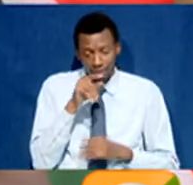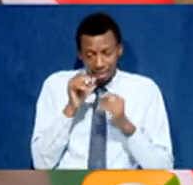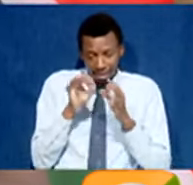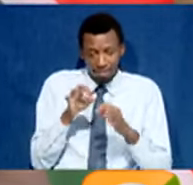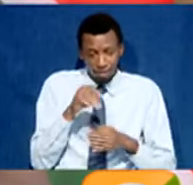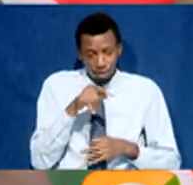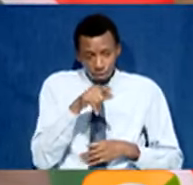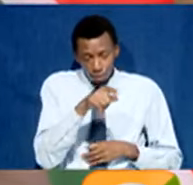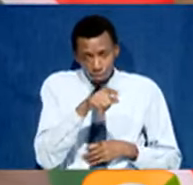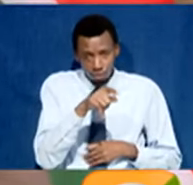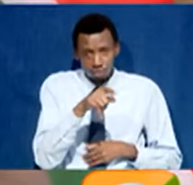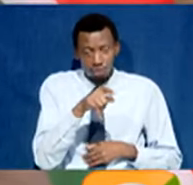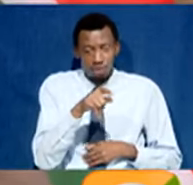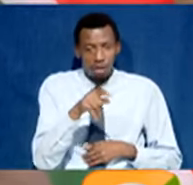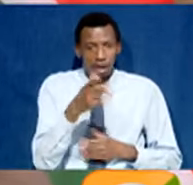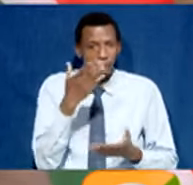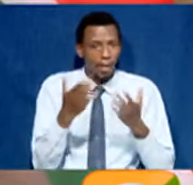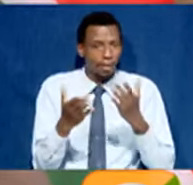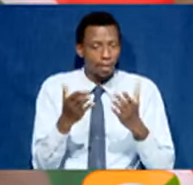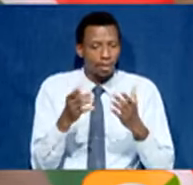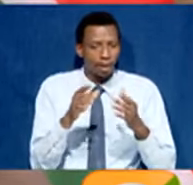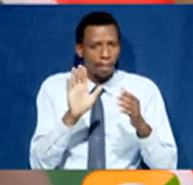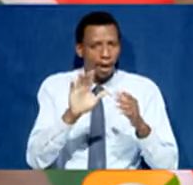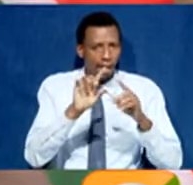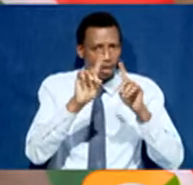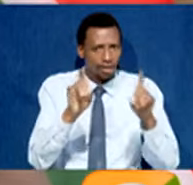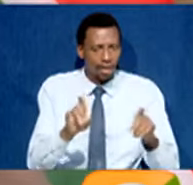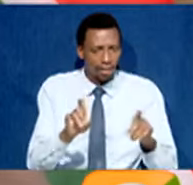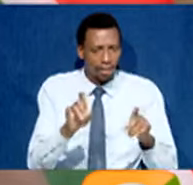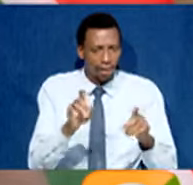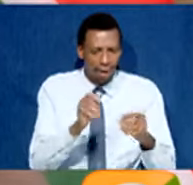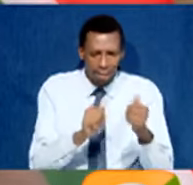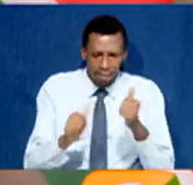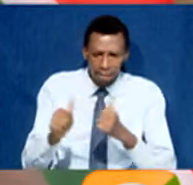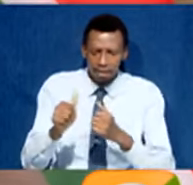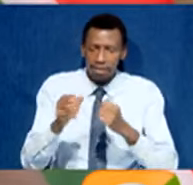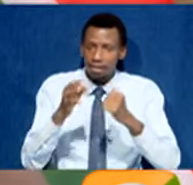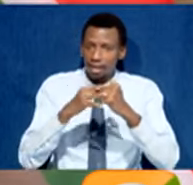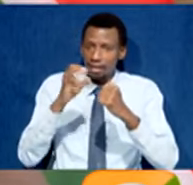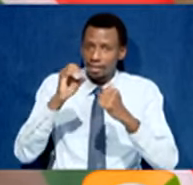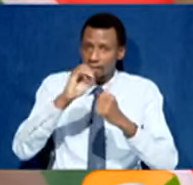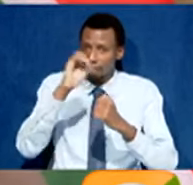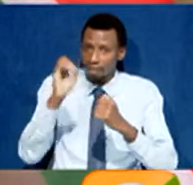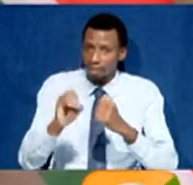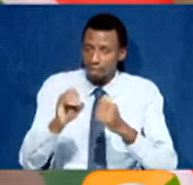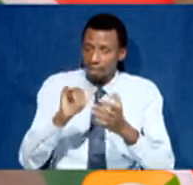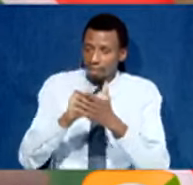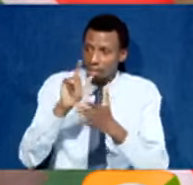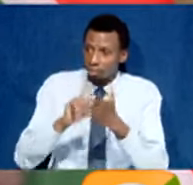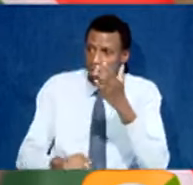if you pass an exam with 80%, it's an A, my brother.